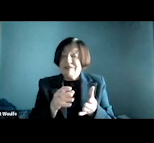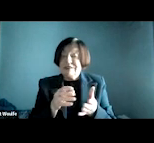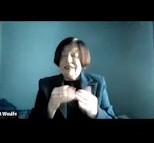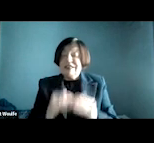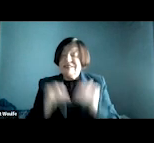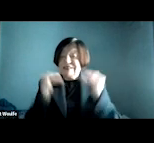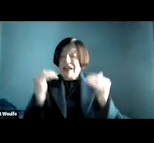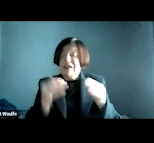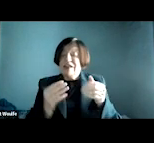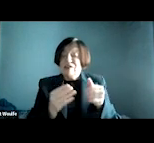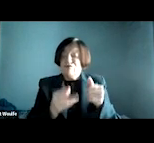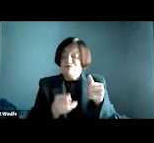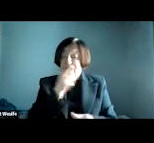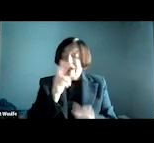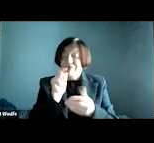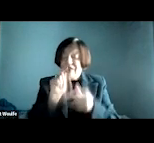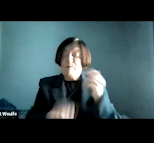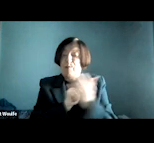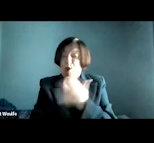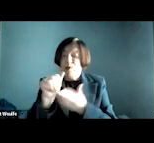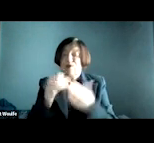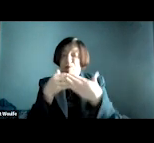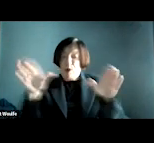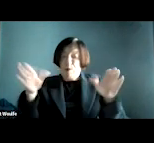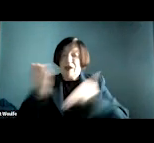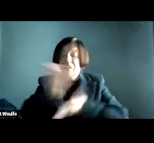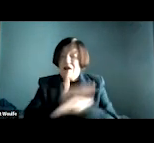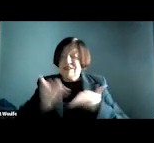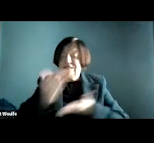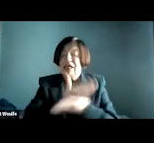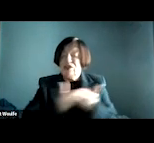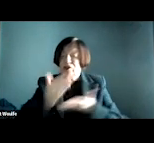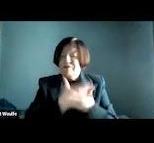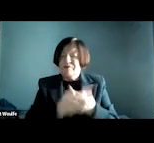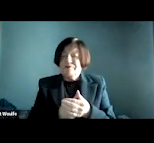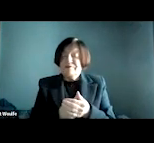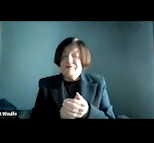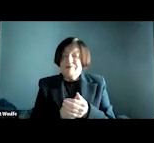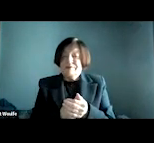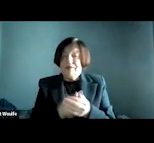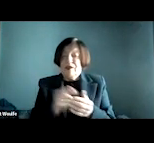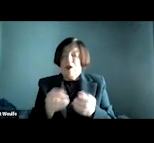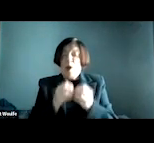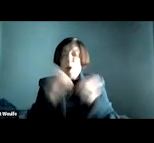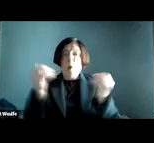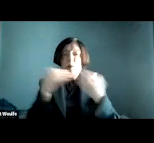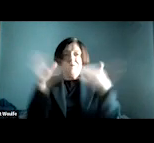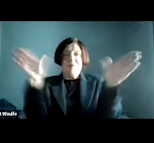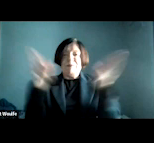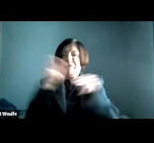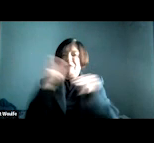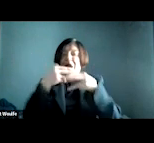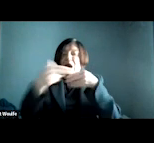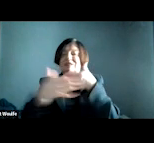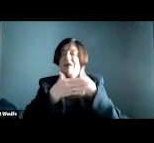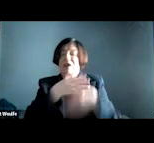standard is prepared and then published for public consultation. So this is open to people outside of